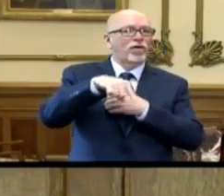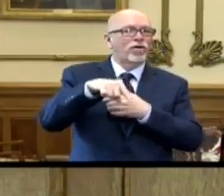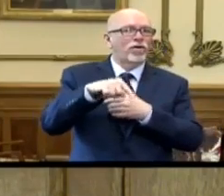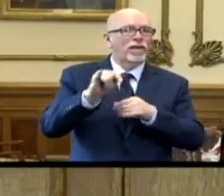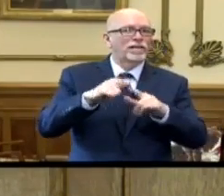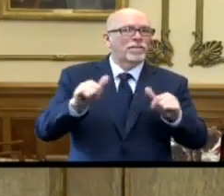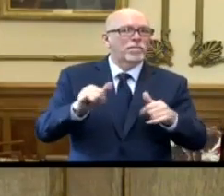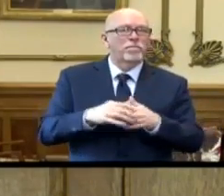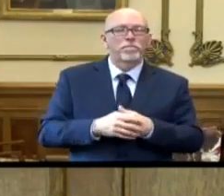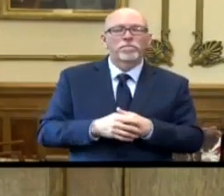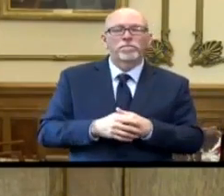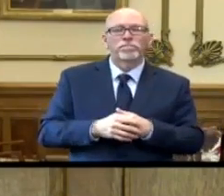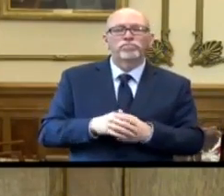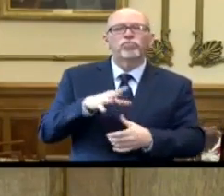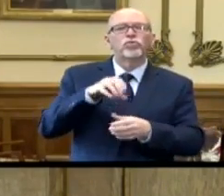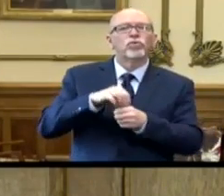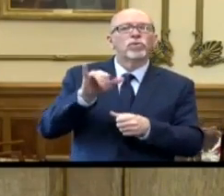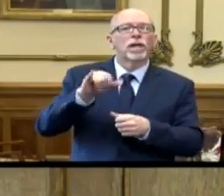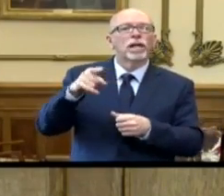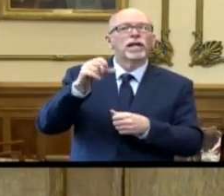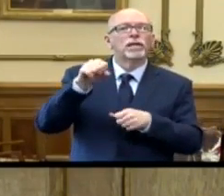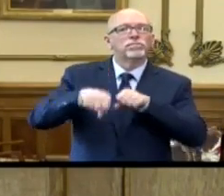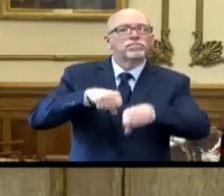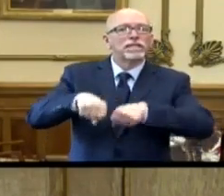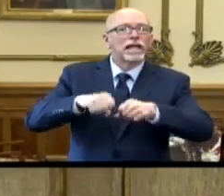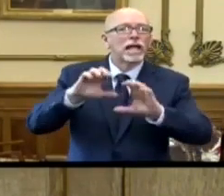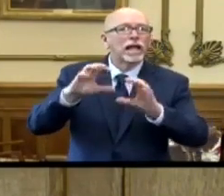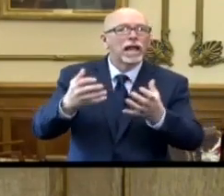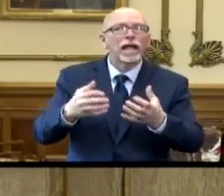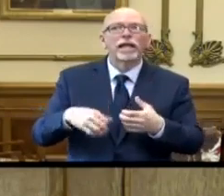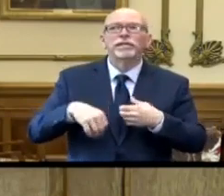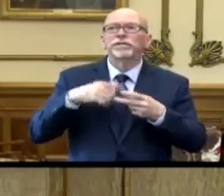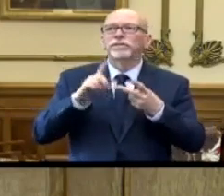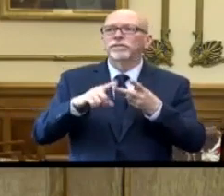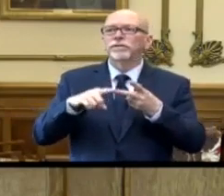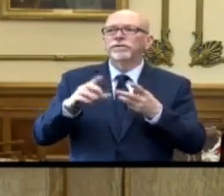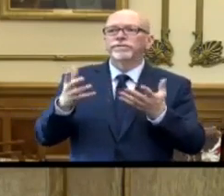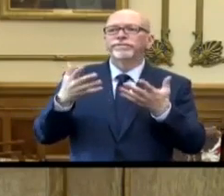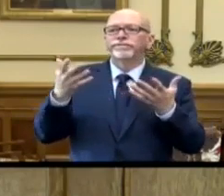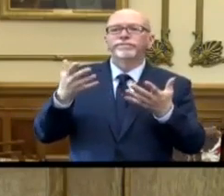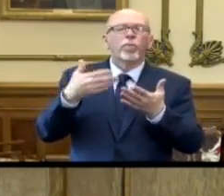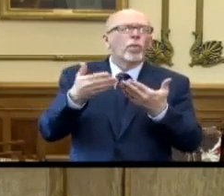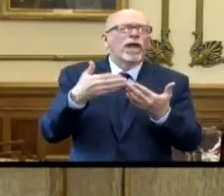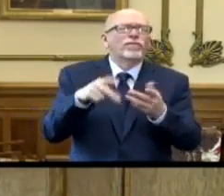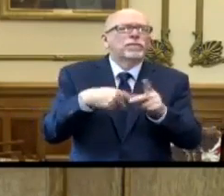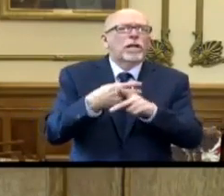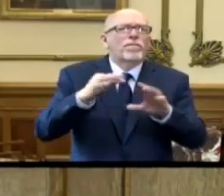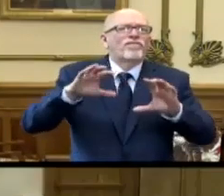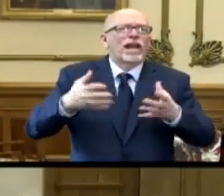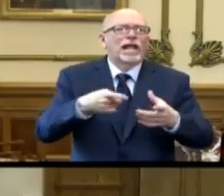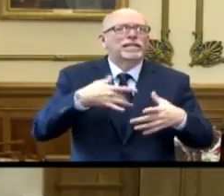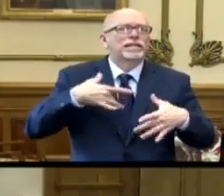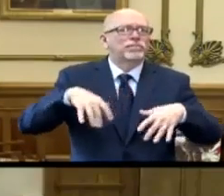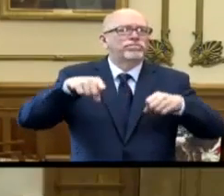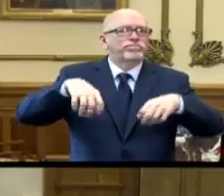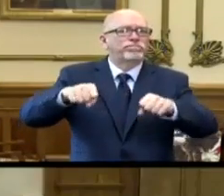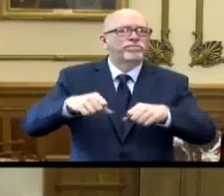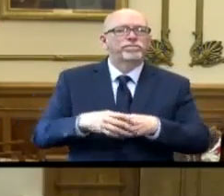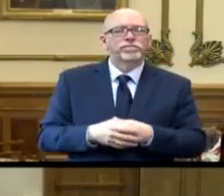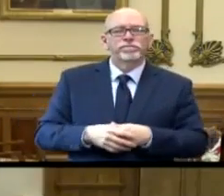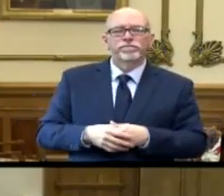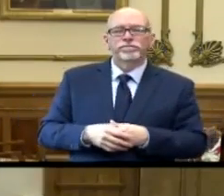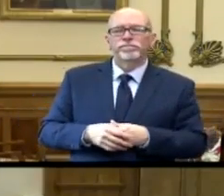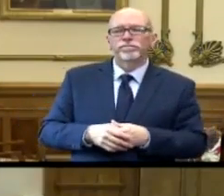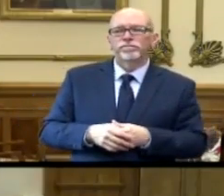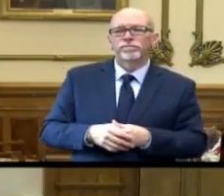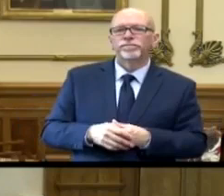gym at the same time, including things like spin classes and you know, whatever class that you tend to do. Yeah, I would